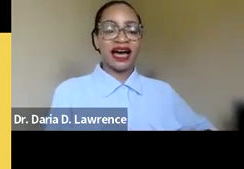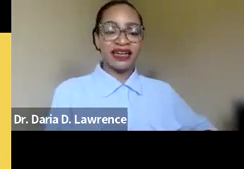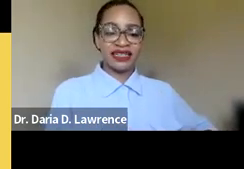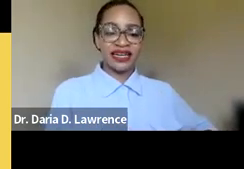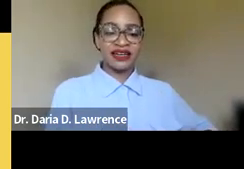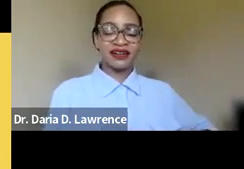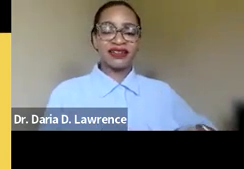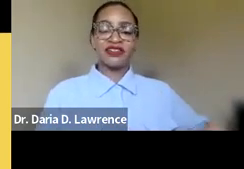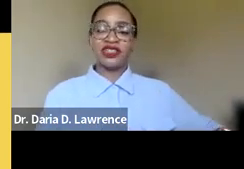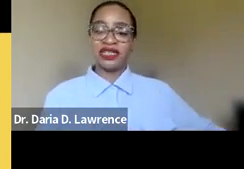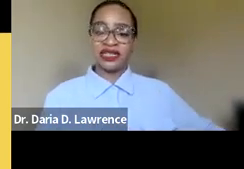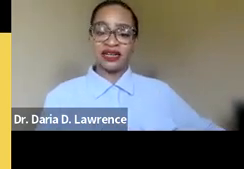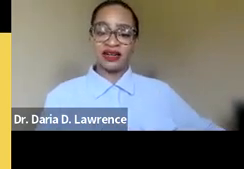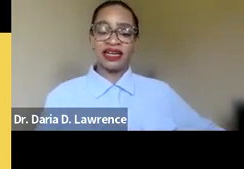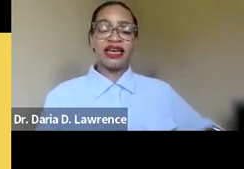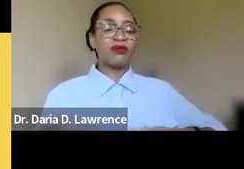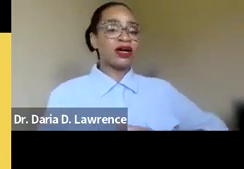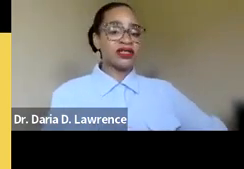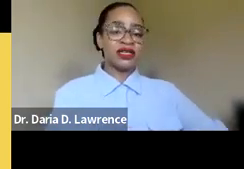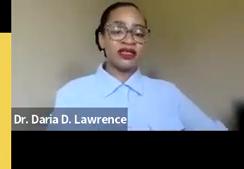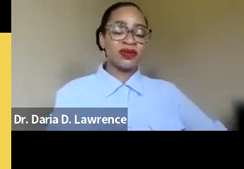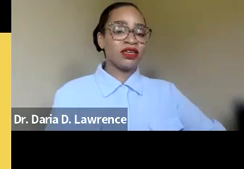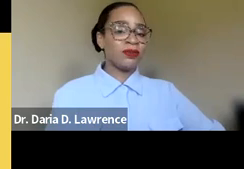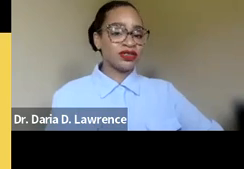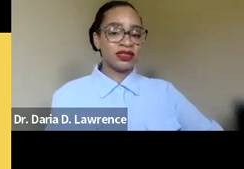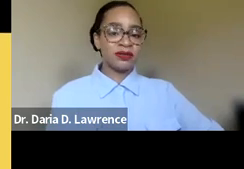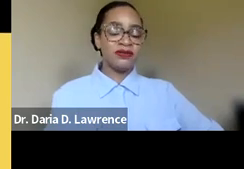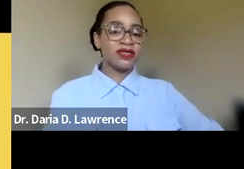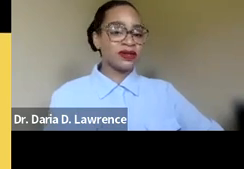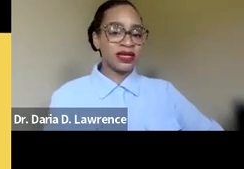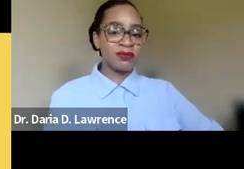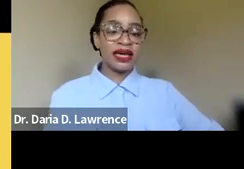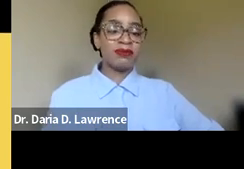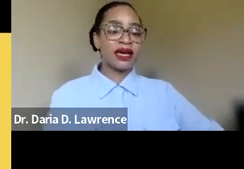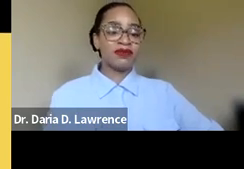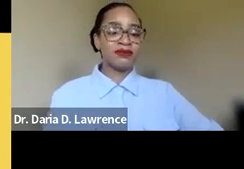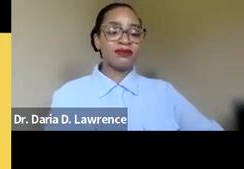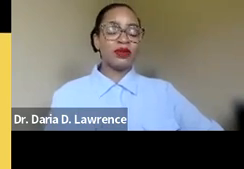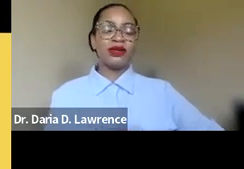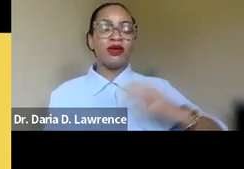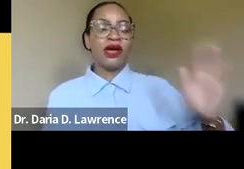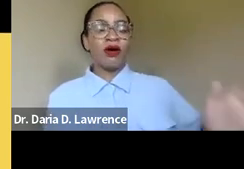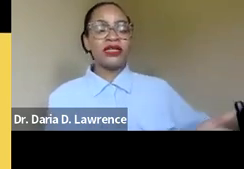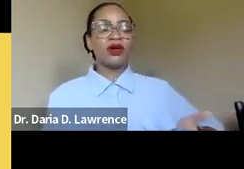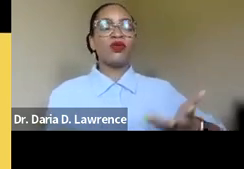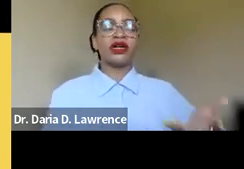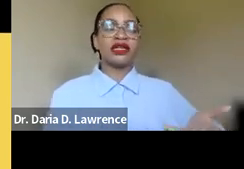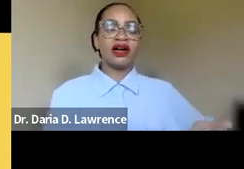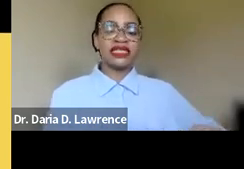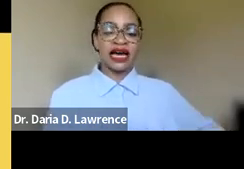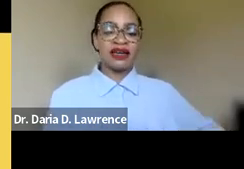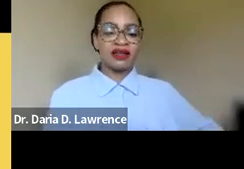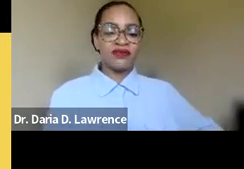assessment I needed to take on and she needed to take on. We also did this with occupational therapy, physical therapy, and behavior. We always want to